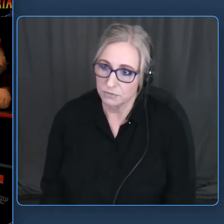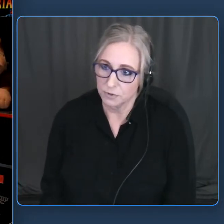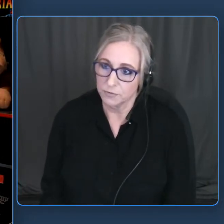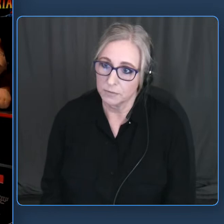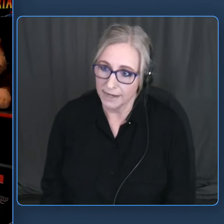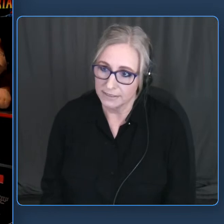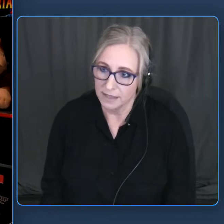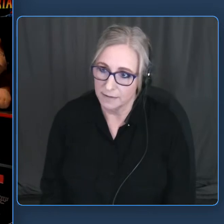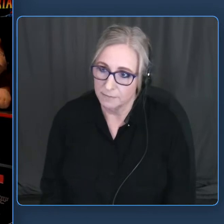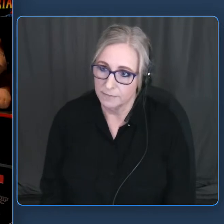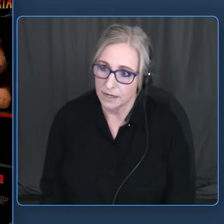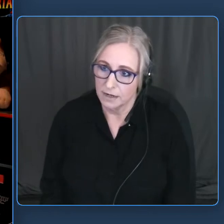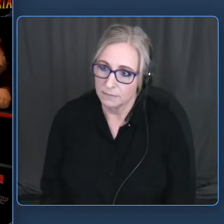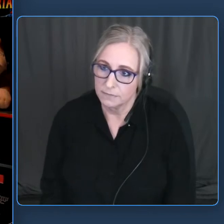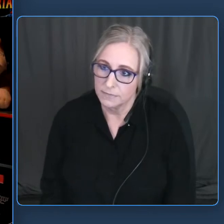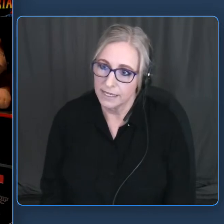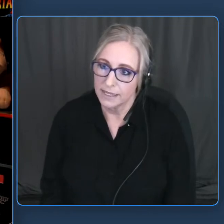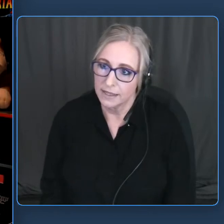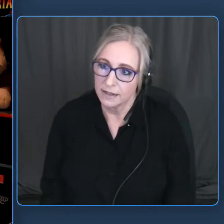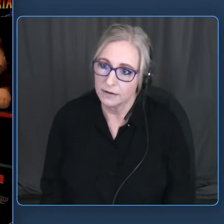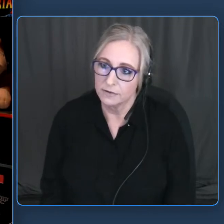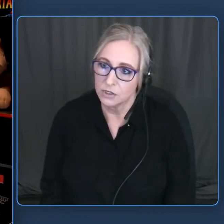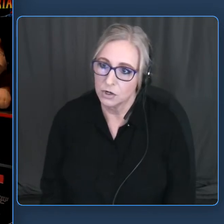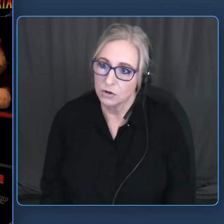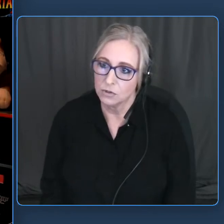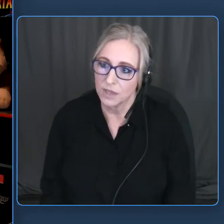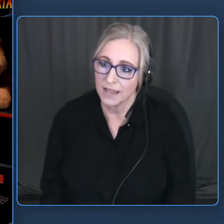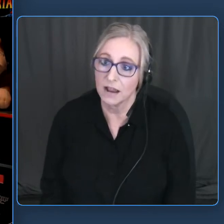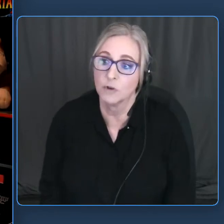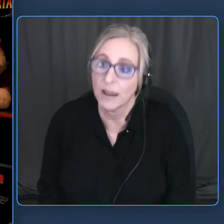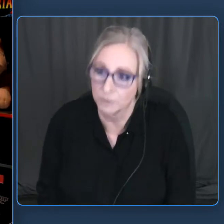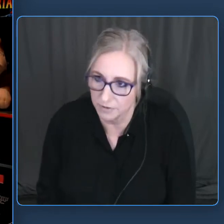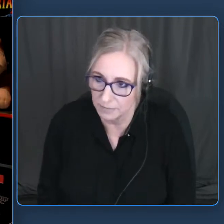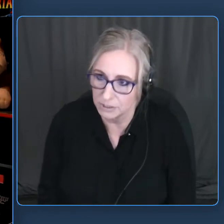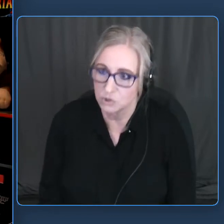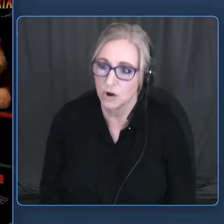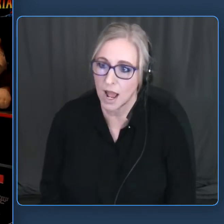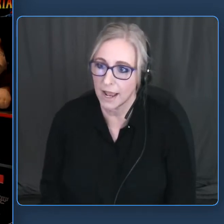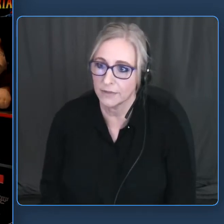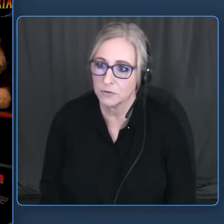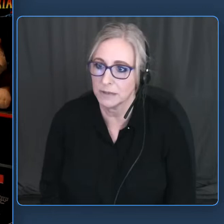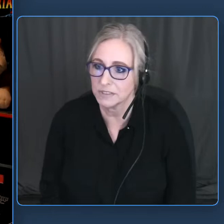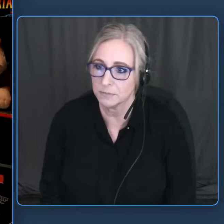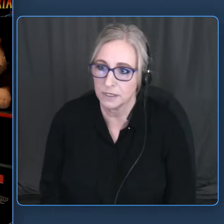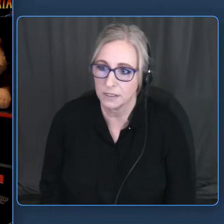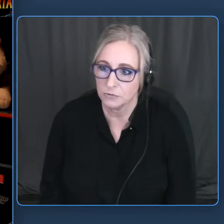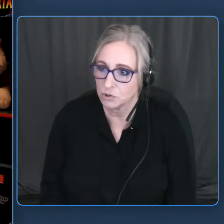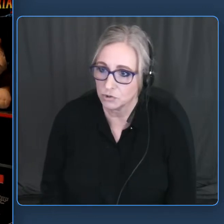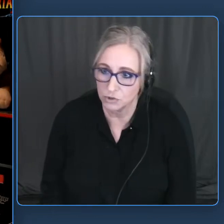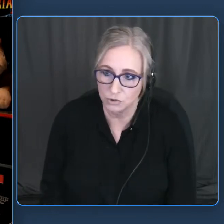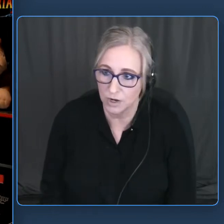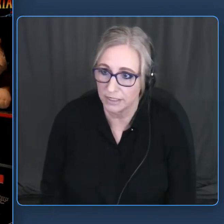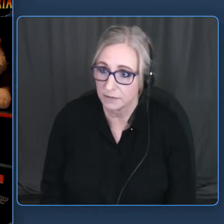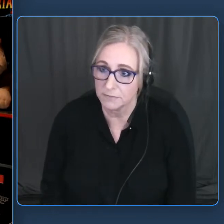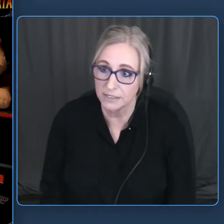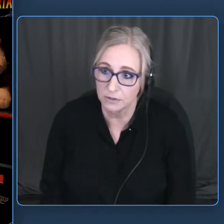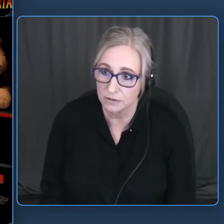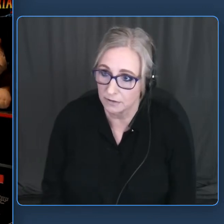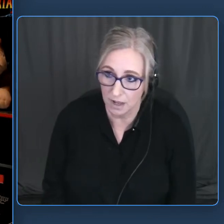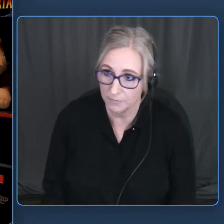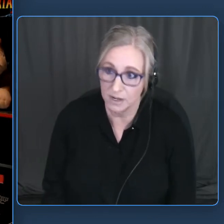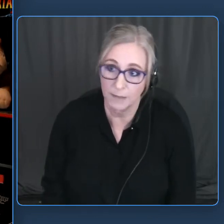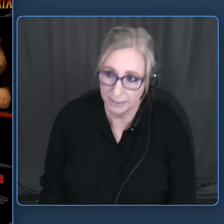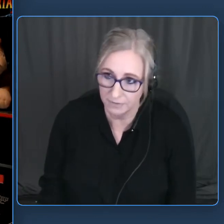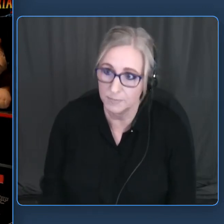the person, referring back to them. And you can't cover everything. I mean, you try. There might be something you try to meet